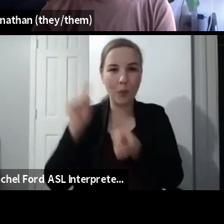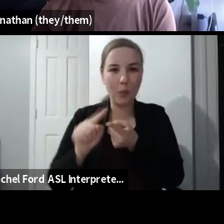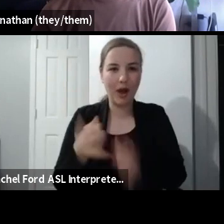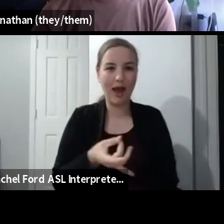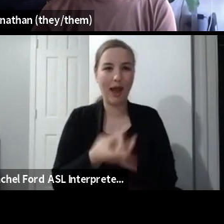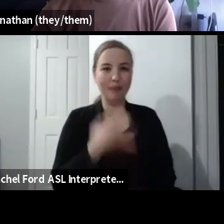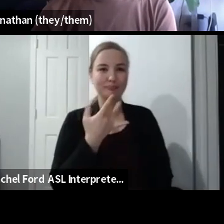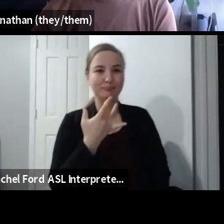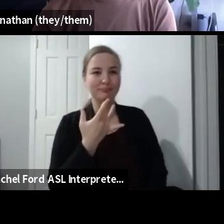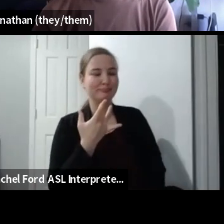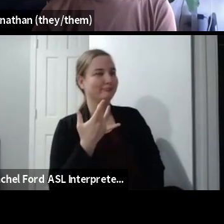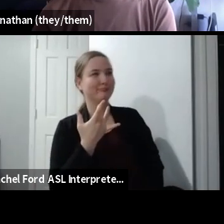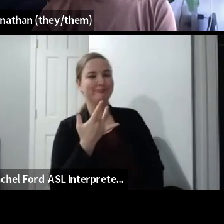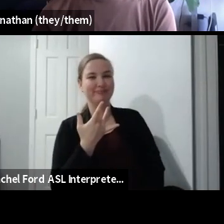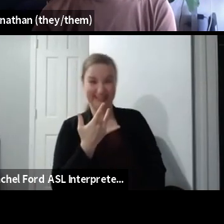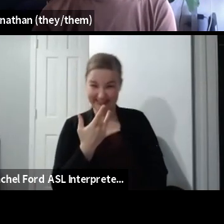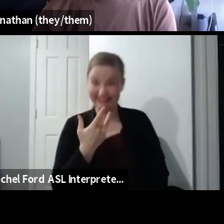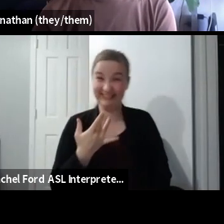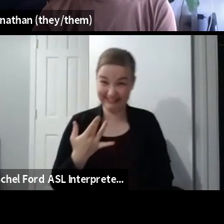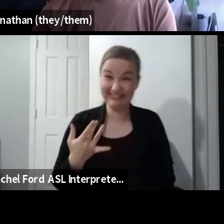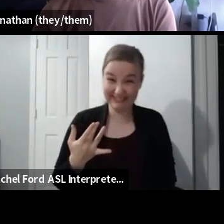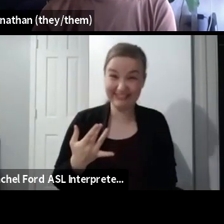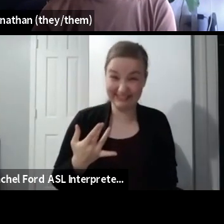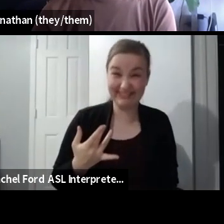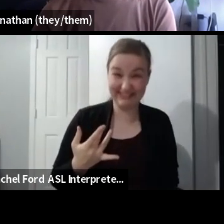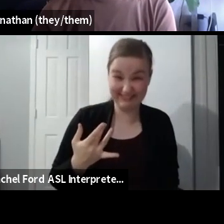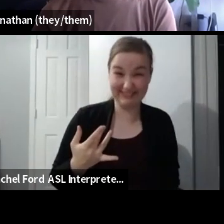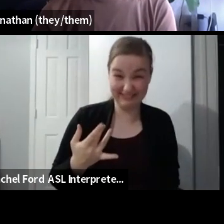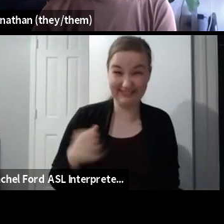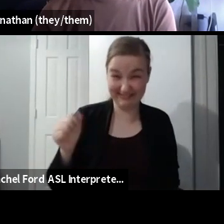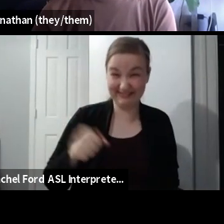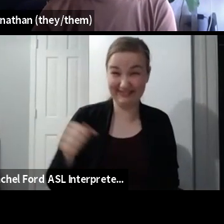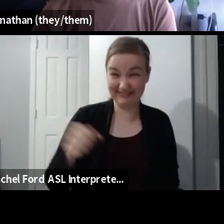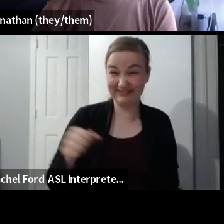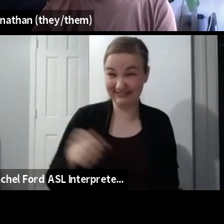Oh my gosh. Jody.